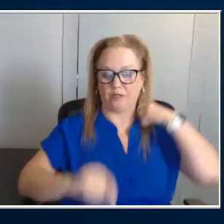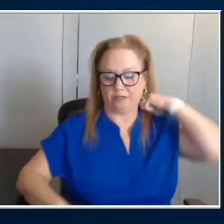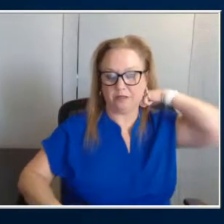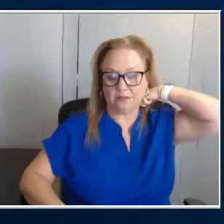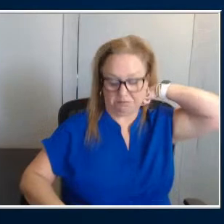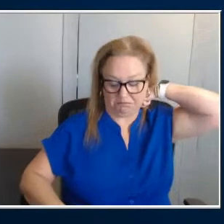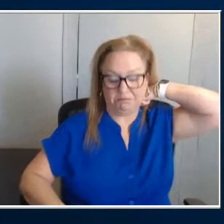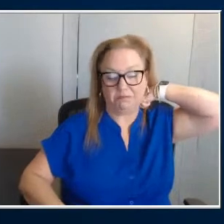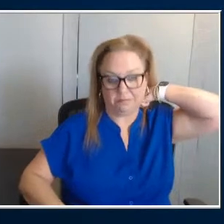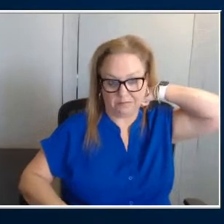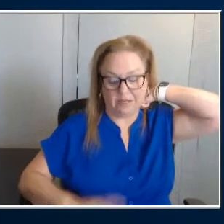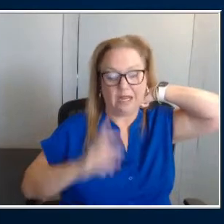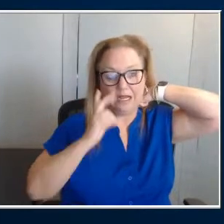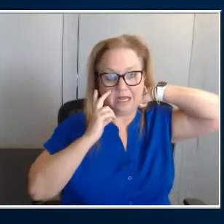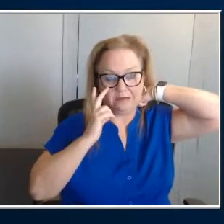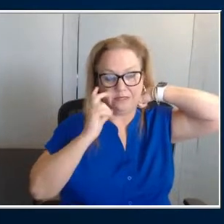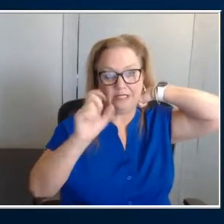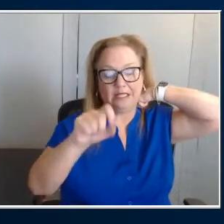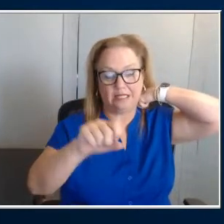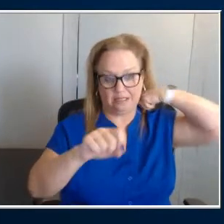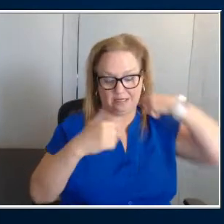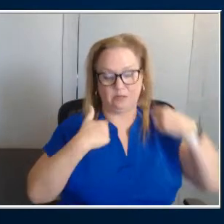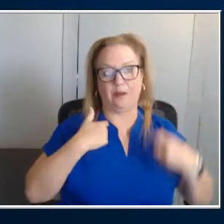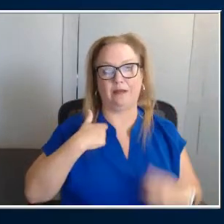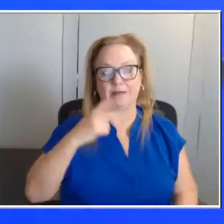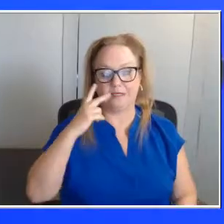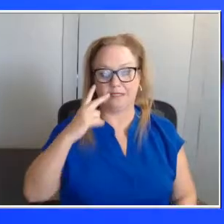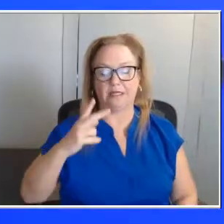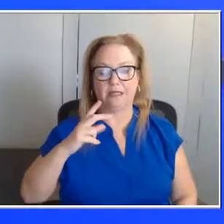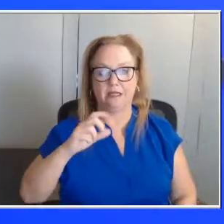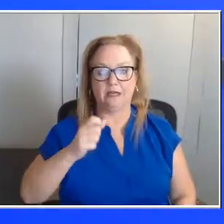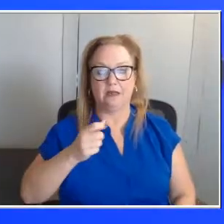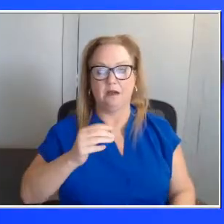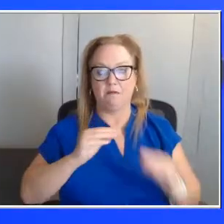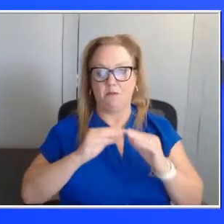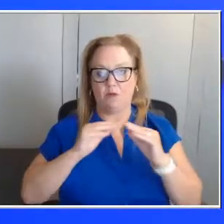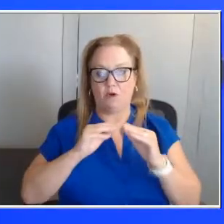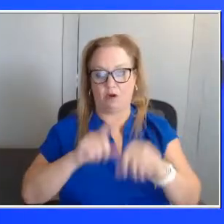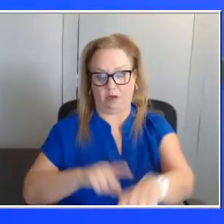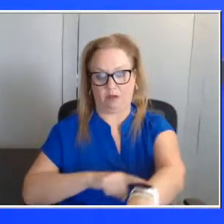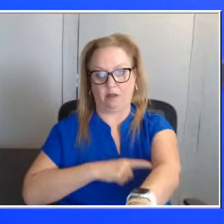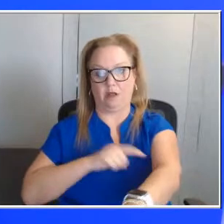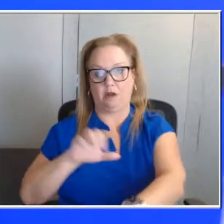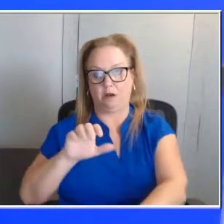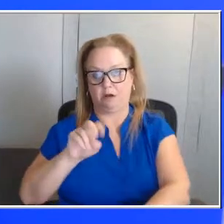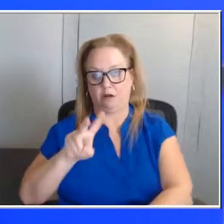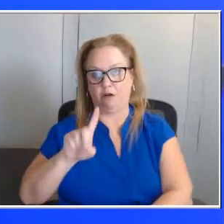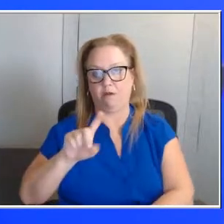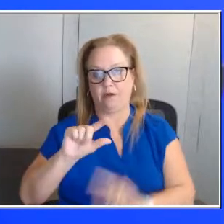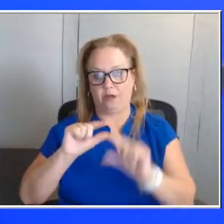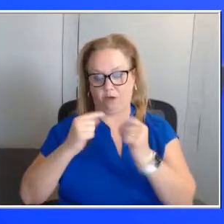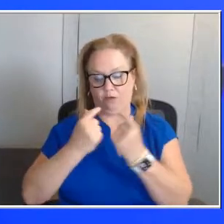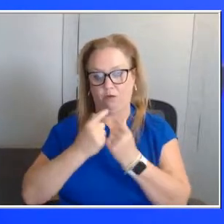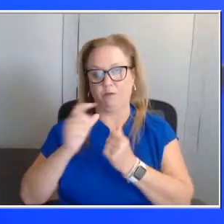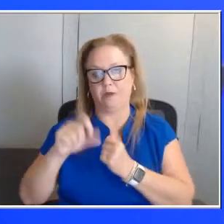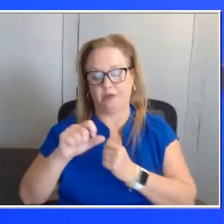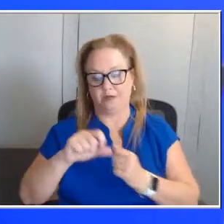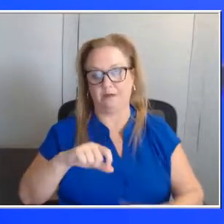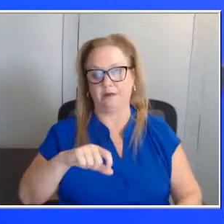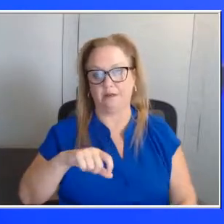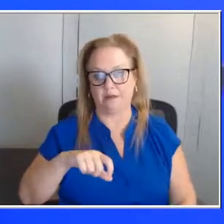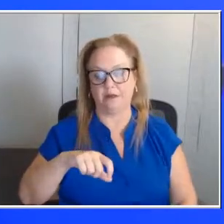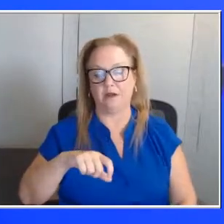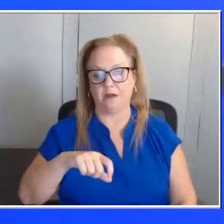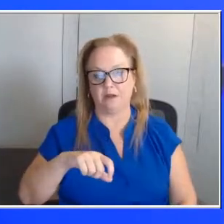some joint involvement from COVID. Yeah, we have. I've seen it probably more in the long COVID group myself, but yeah, we certainly have. And so probably